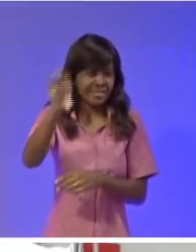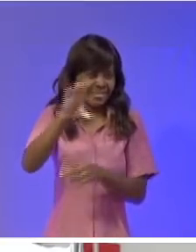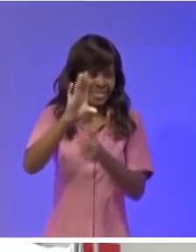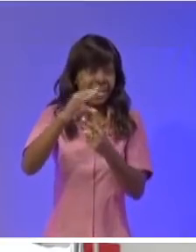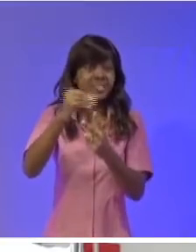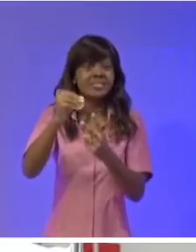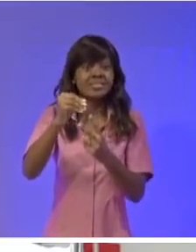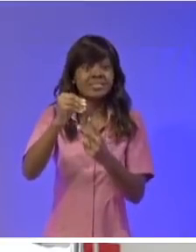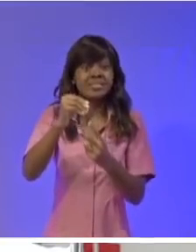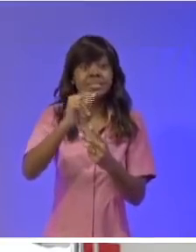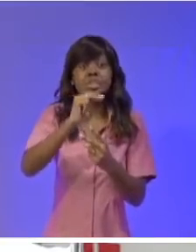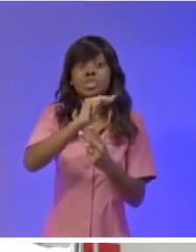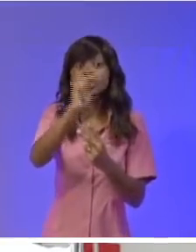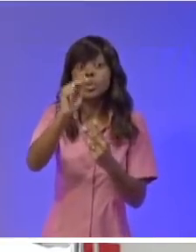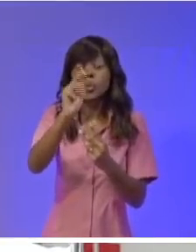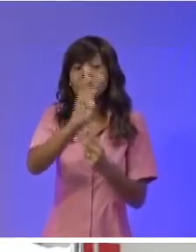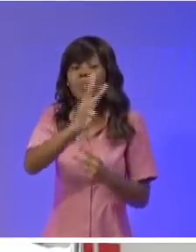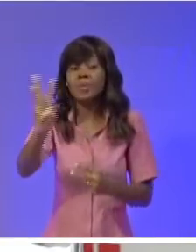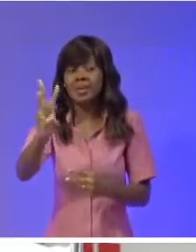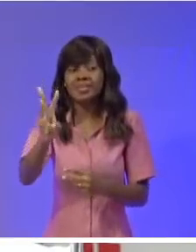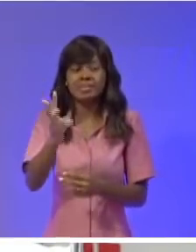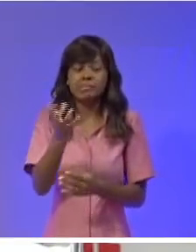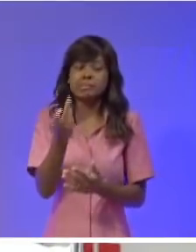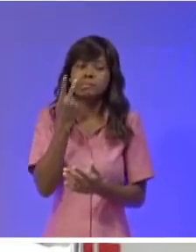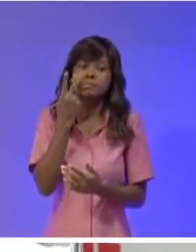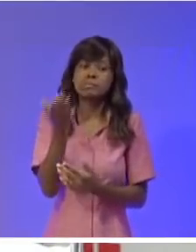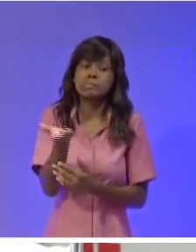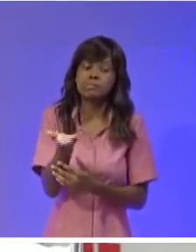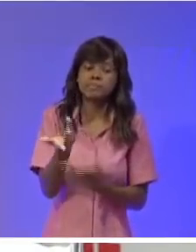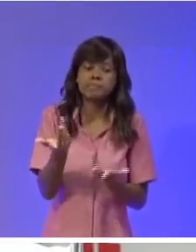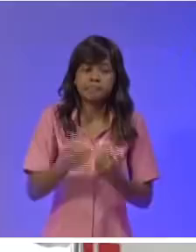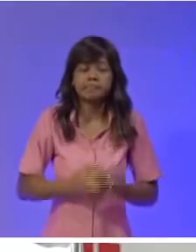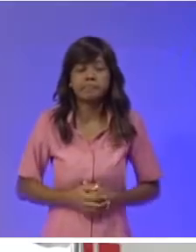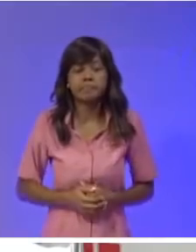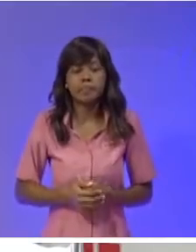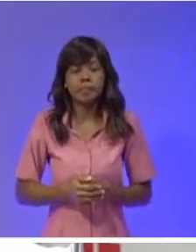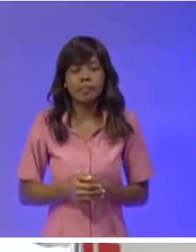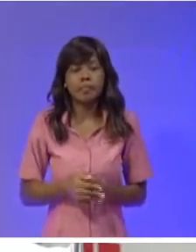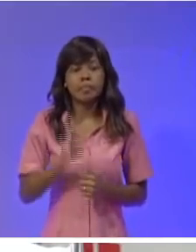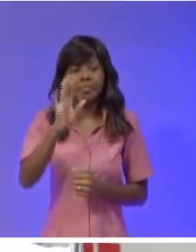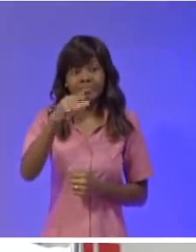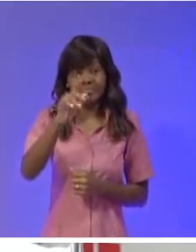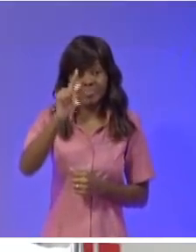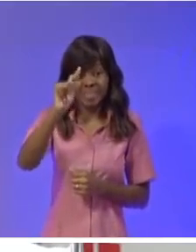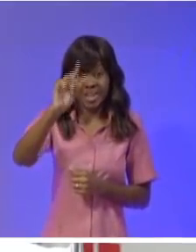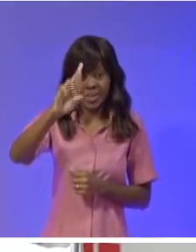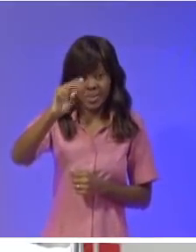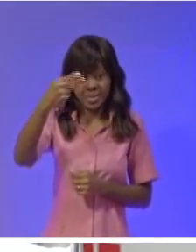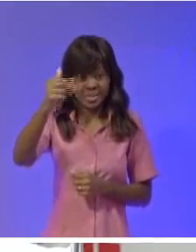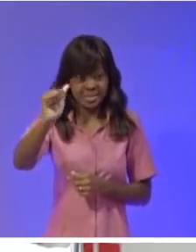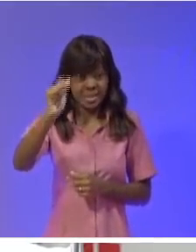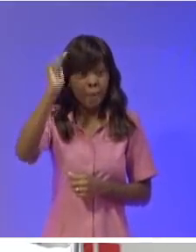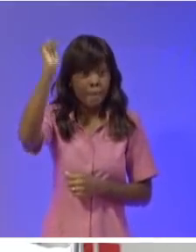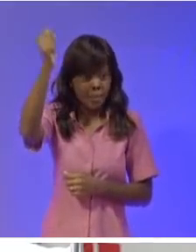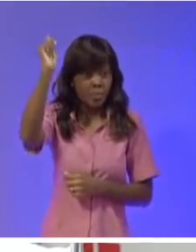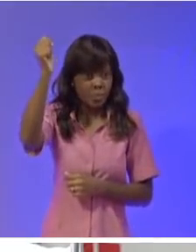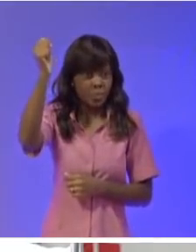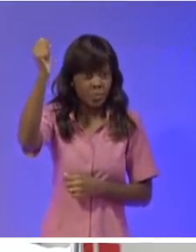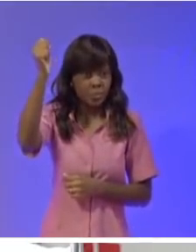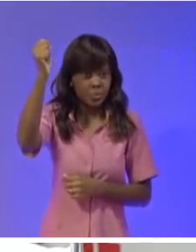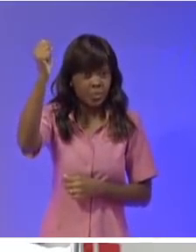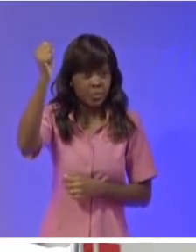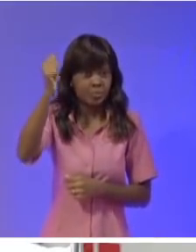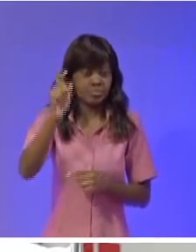TRHA Tobago was about 50%, so we have to work with them. So the three RHAs that we have to make